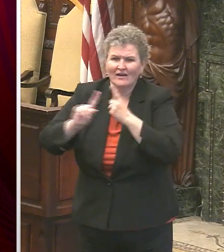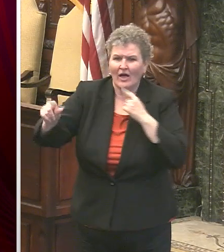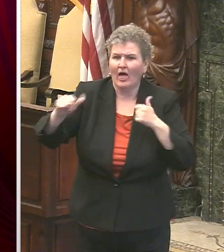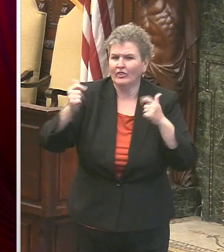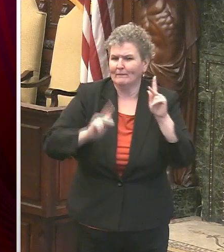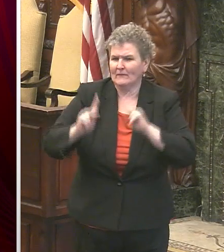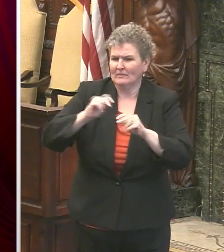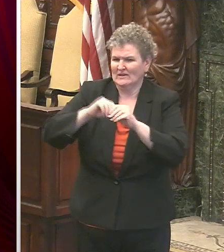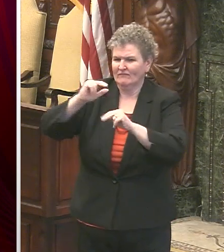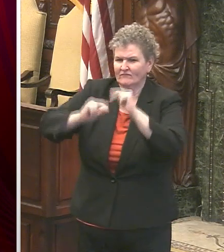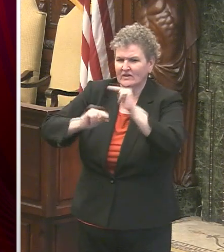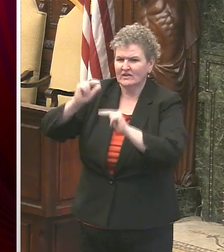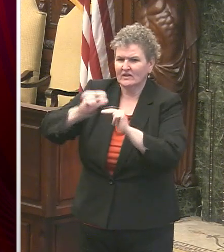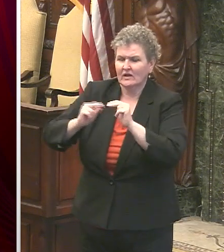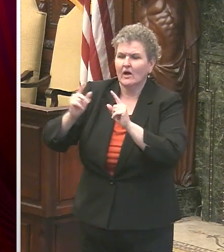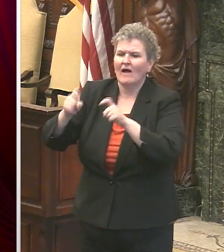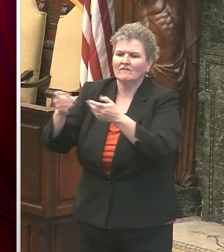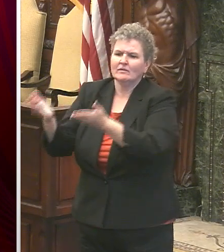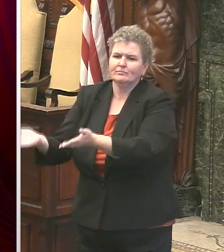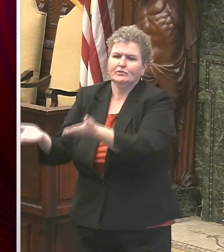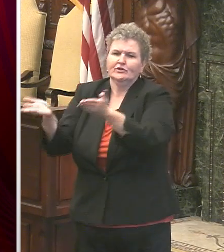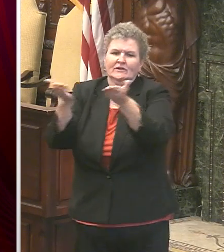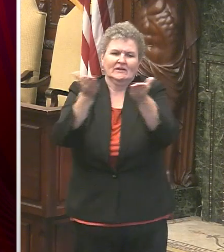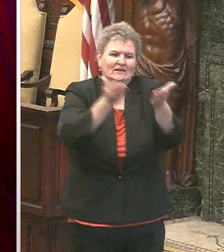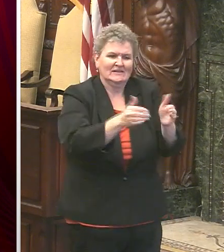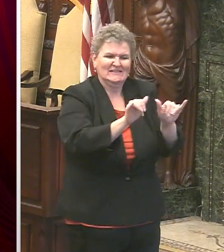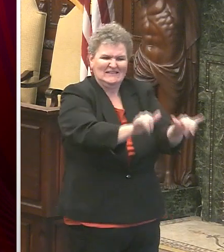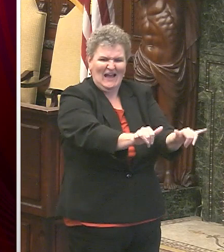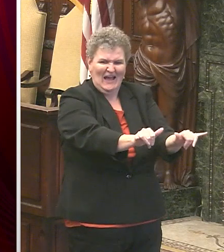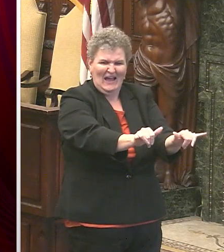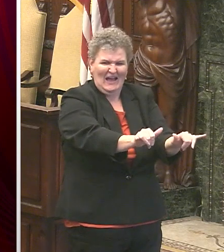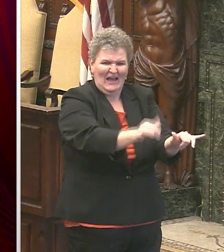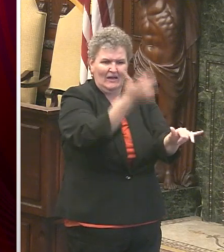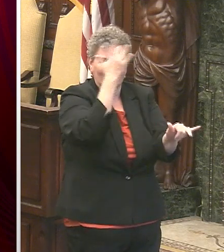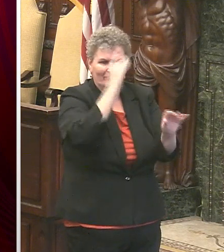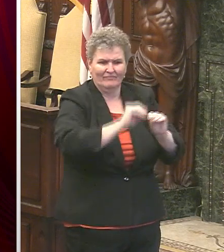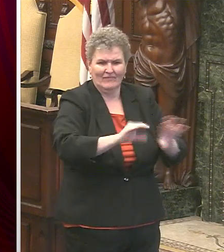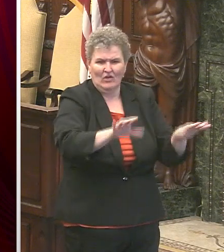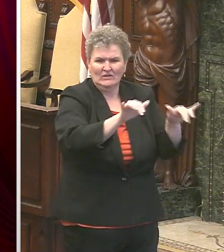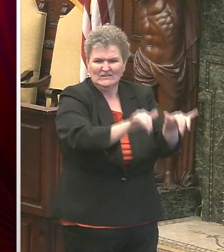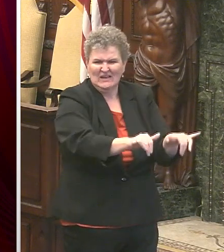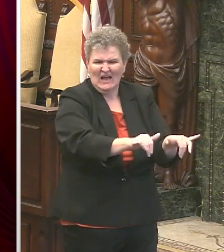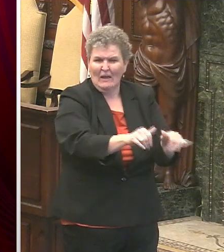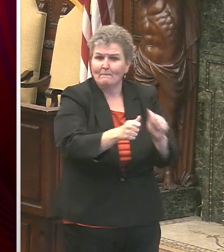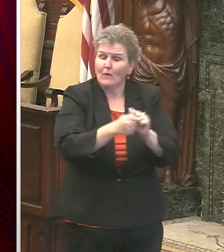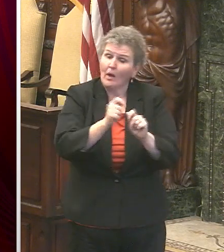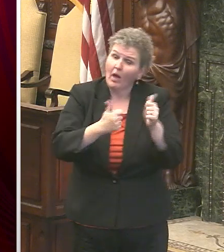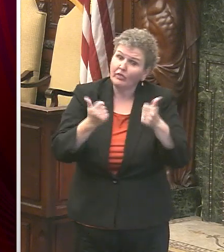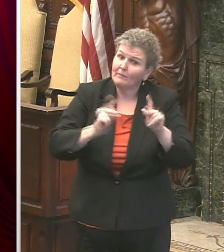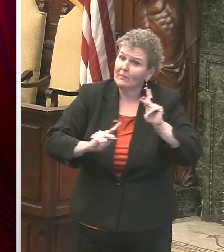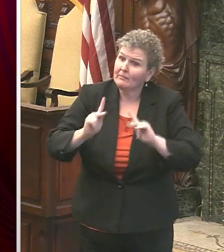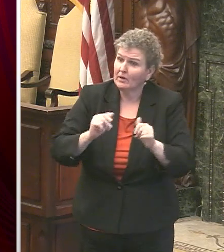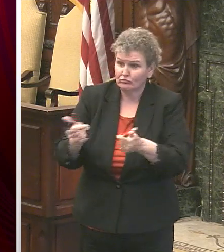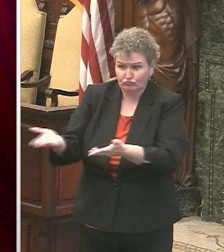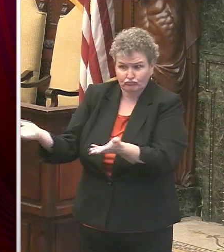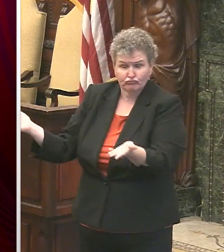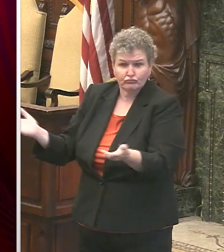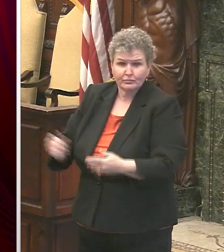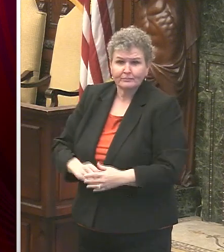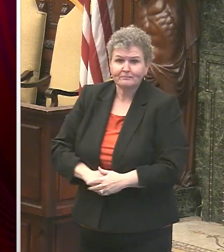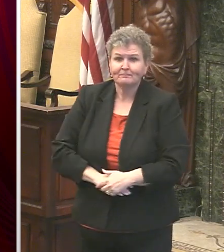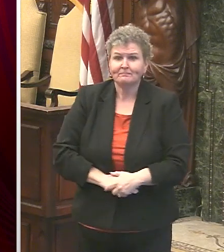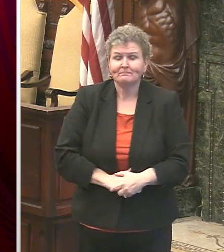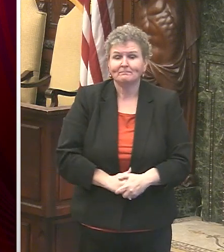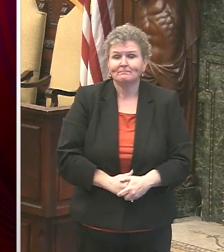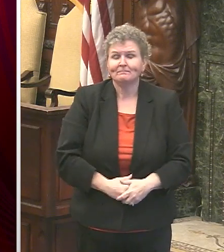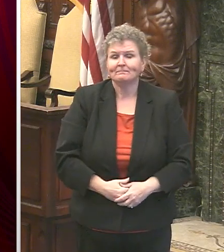that person could stay during the time when that person is infectious, again, to protect the other residents in the nursing homes. Now, just a